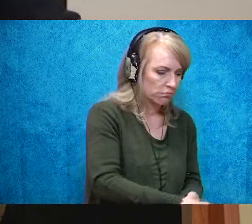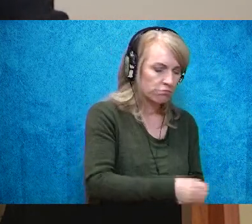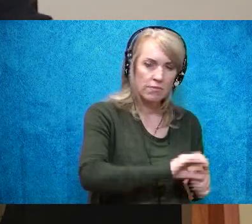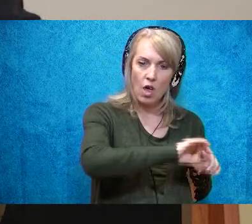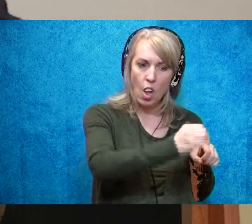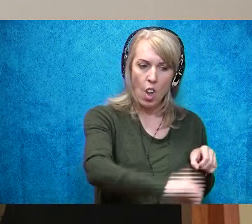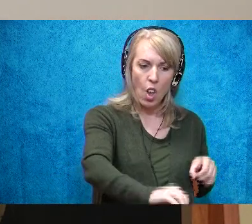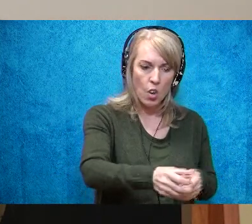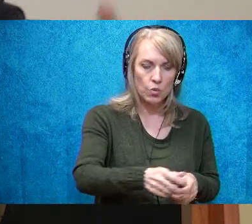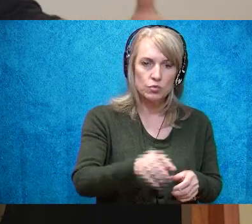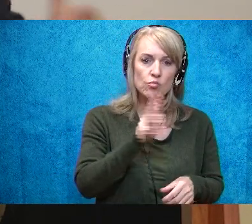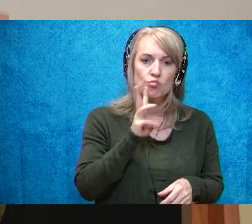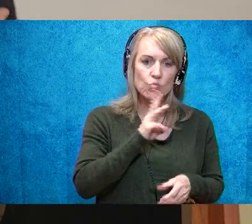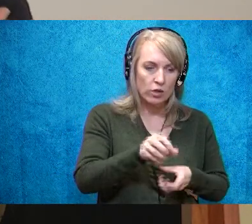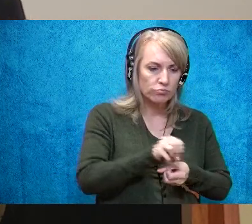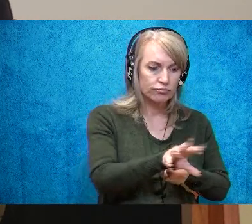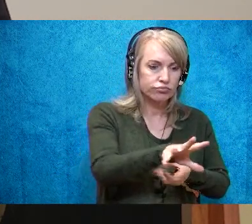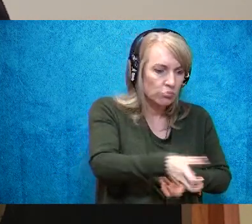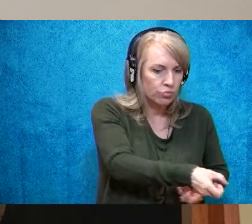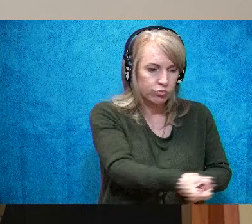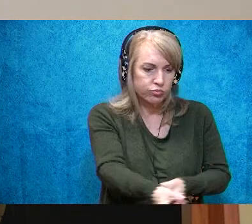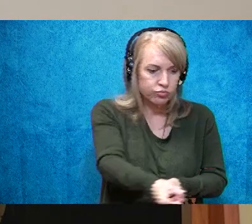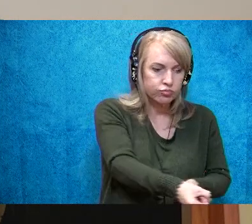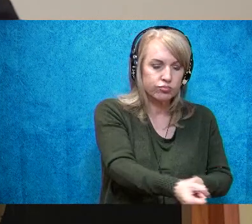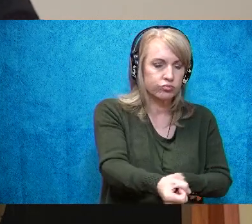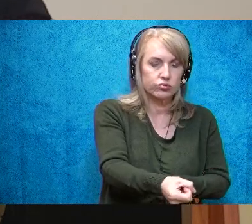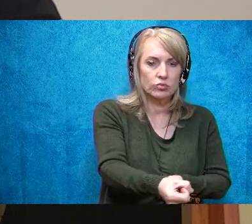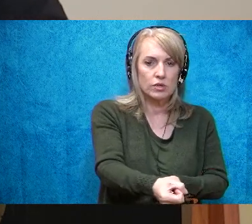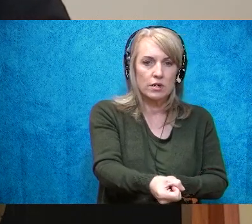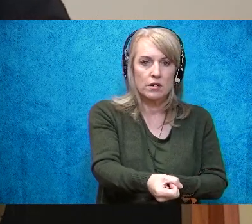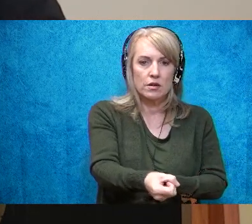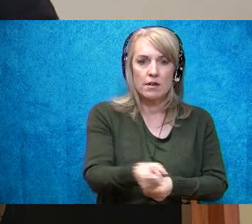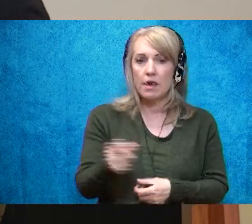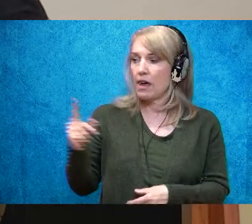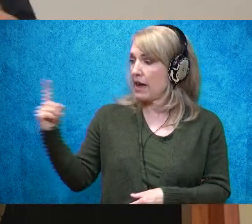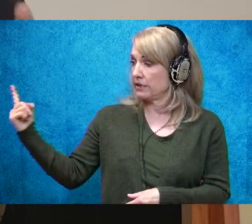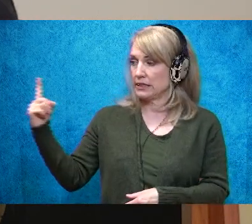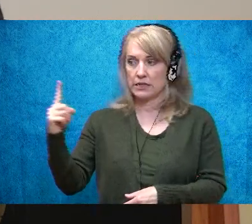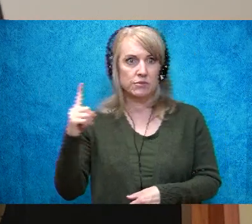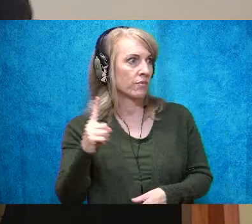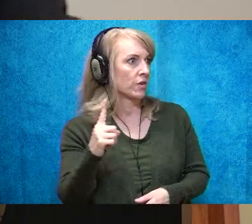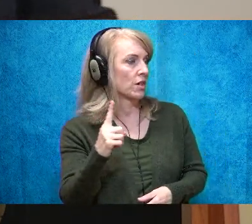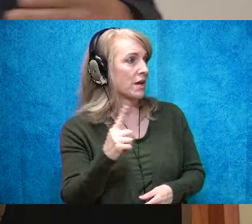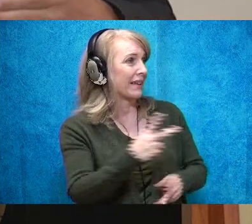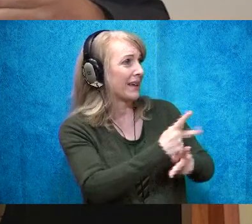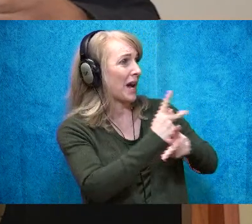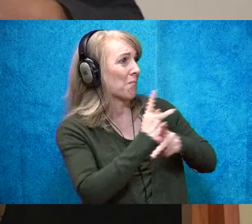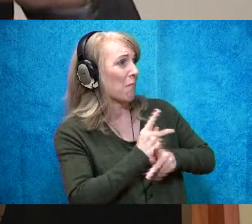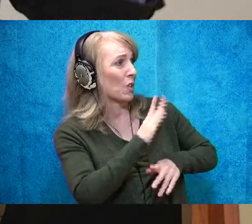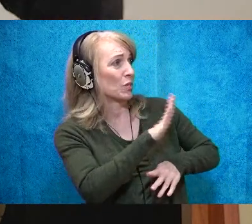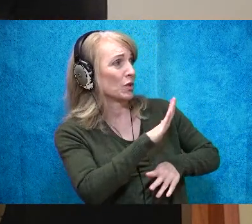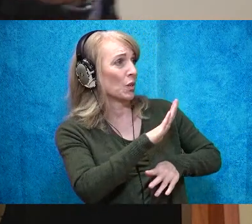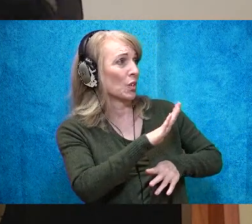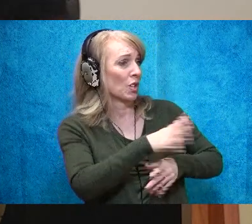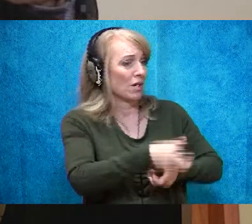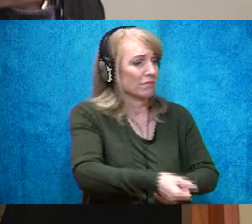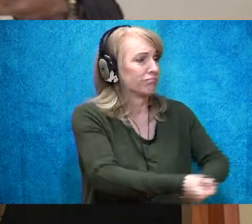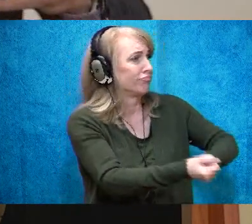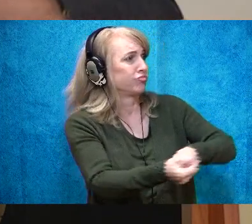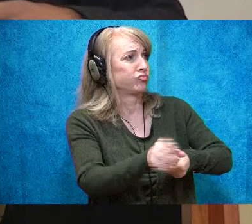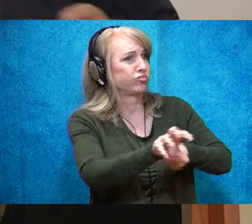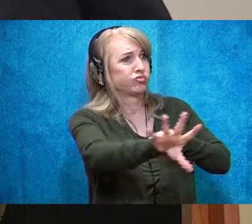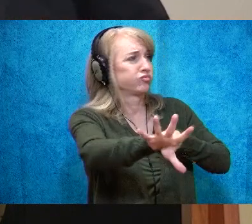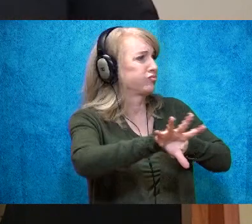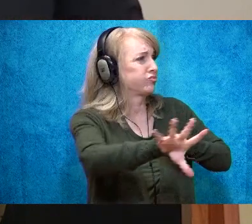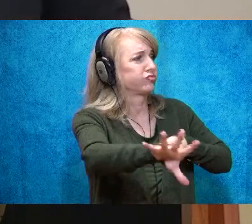and they say, hey, lend me your hose so that I can extinguish the fire, right? Would you say to them, and this is kind of the way that FDR is explaining it,